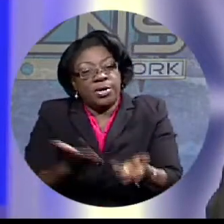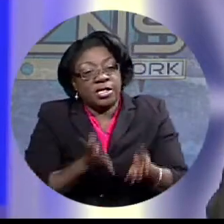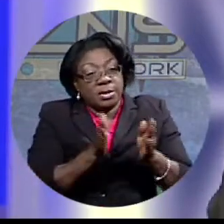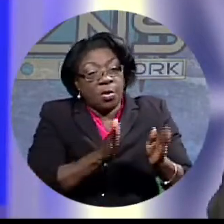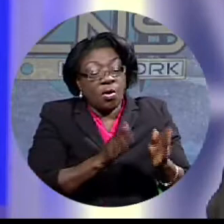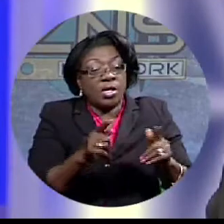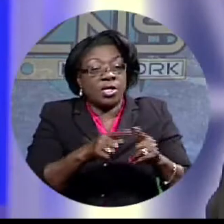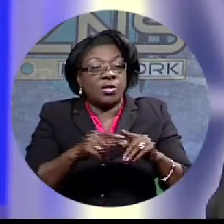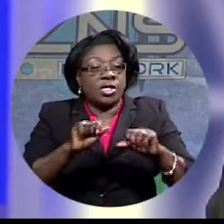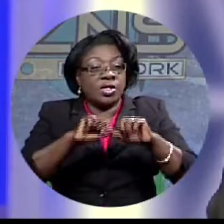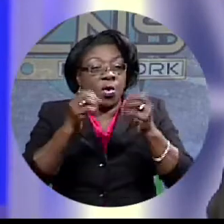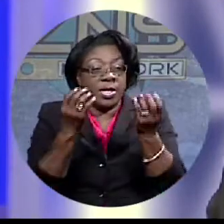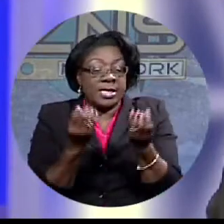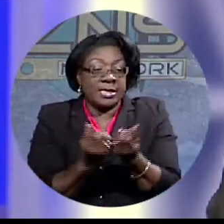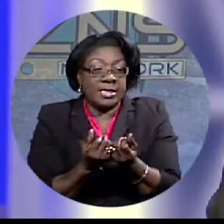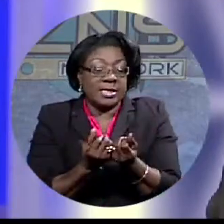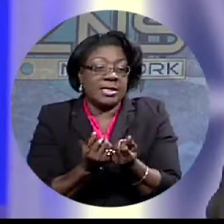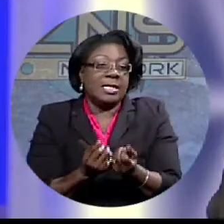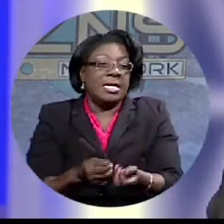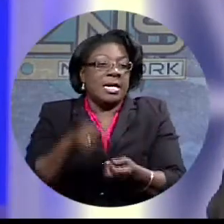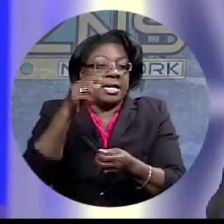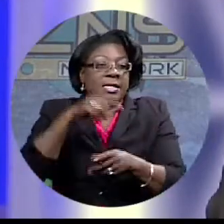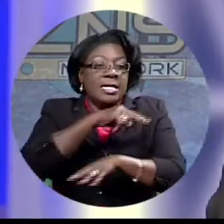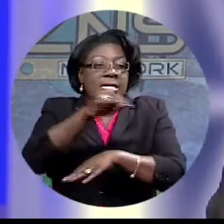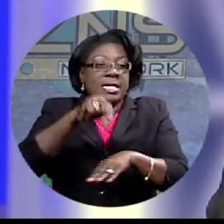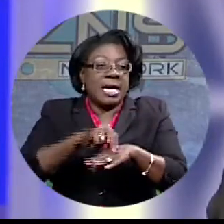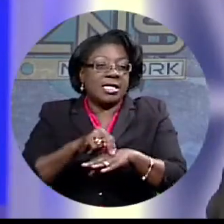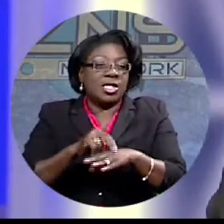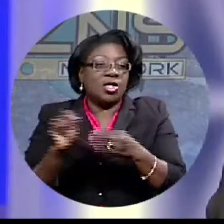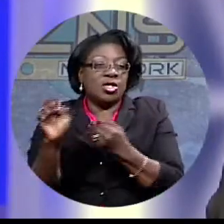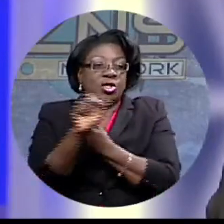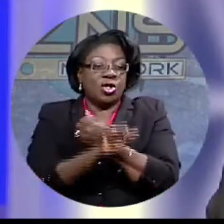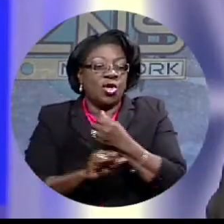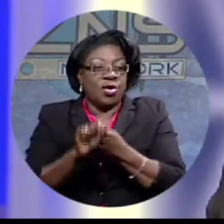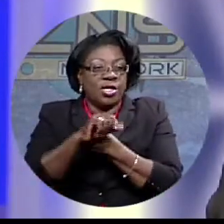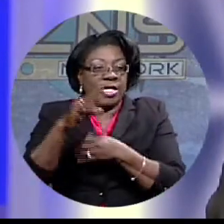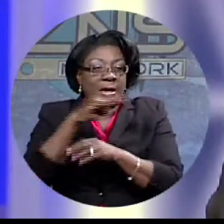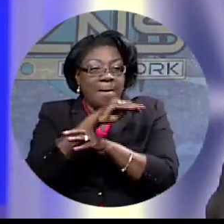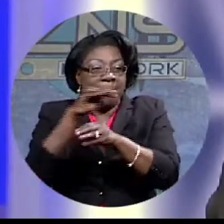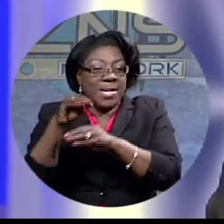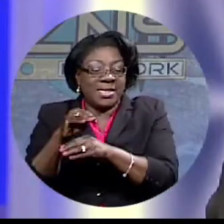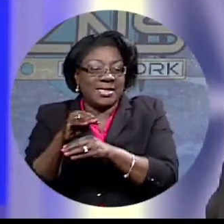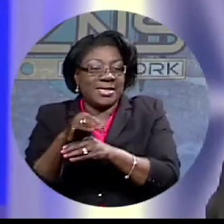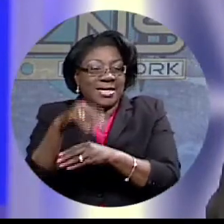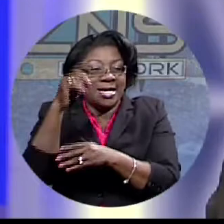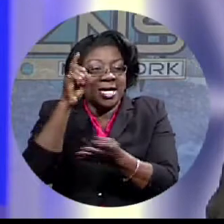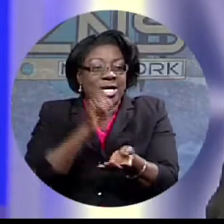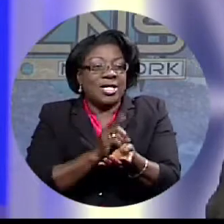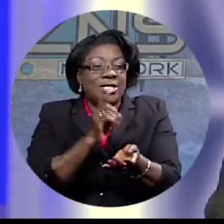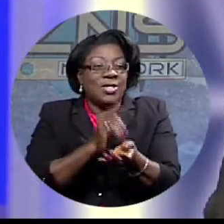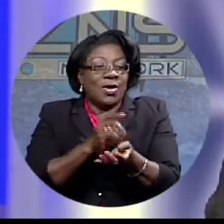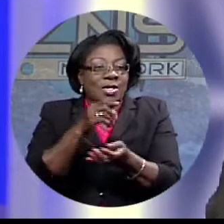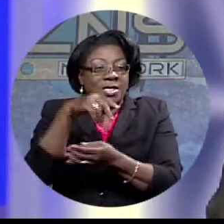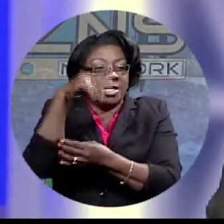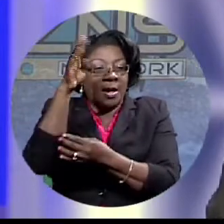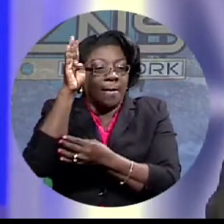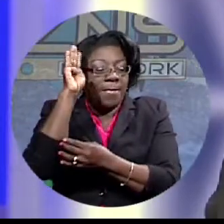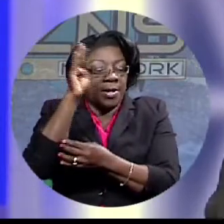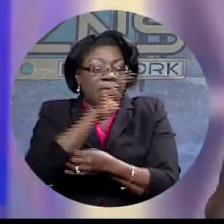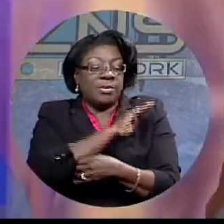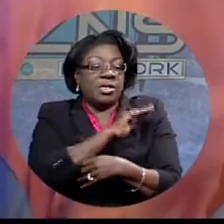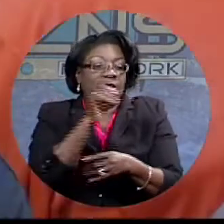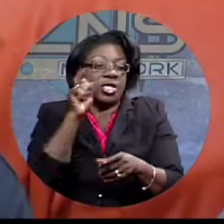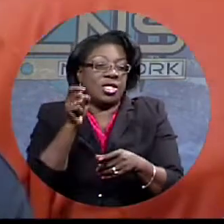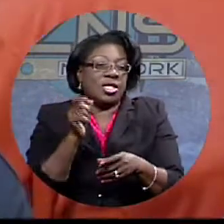to this organization? I think National Security Minister Dr. Bernard Nottage might be a great person, because he's well respected in the track and field